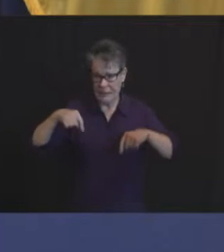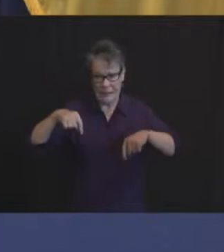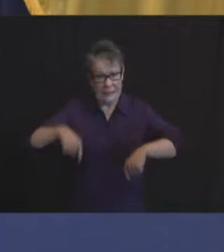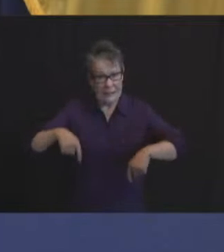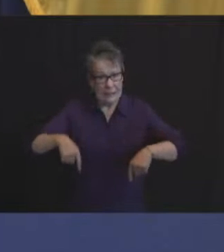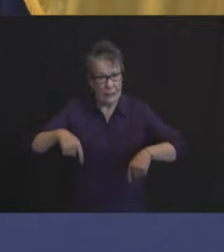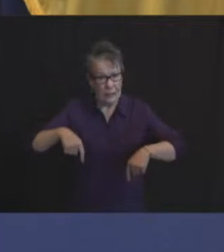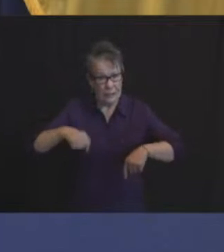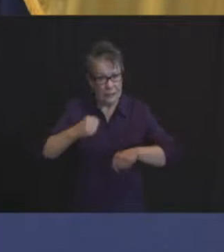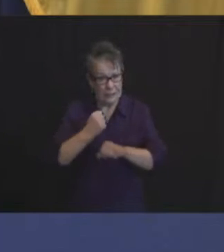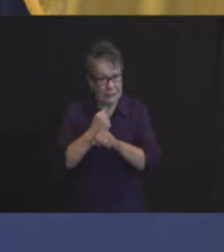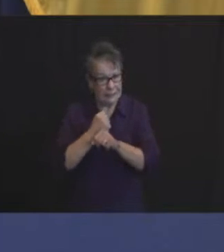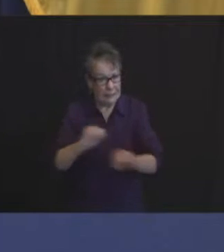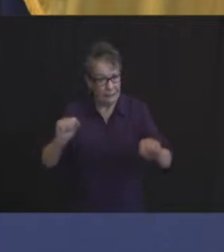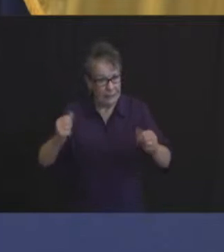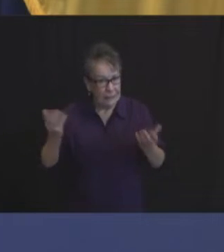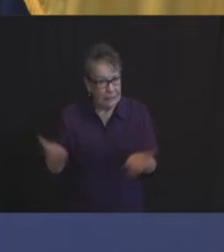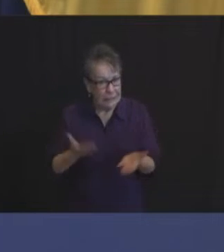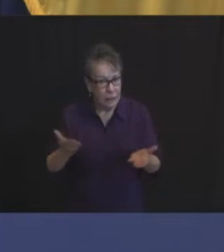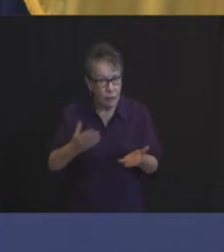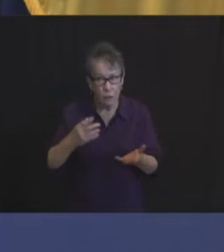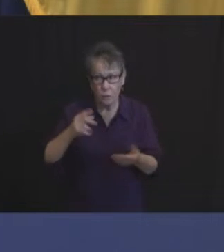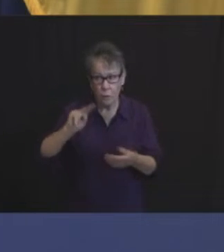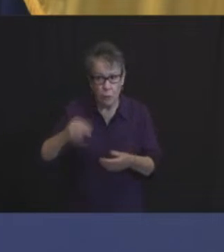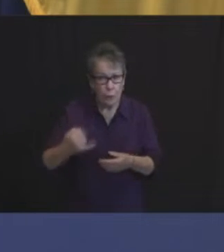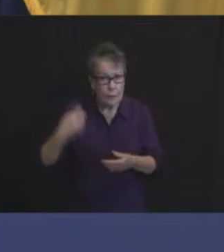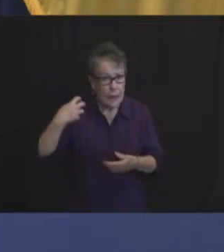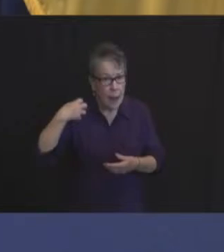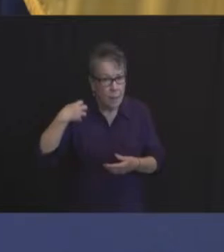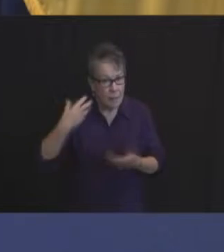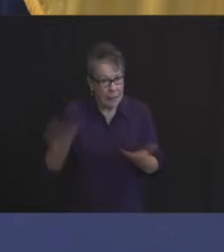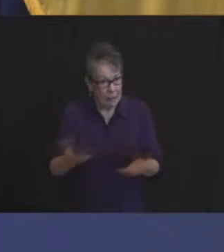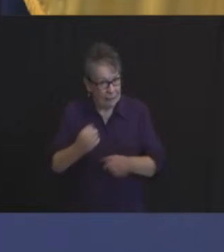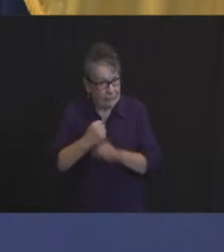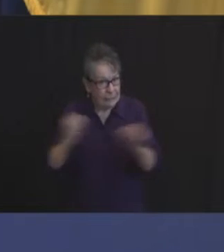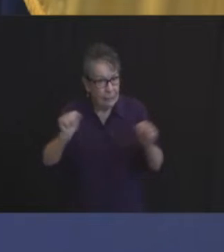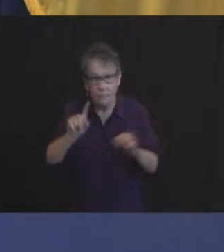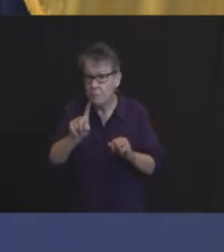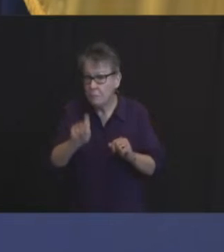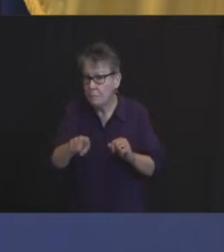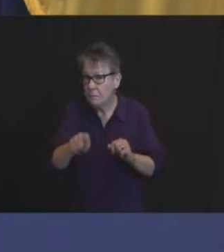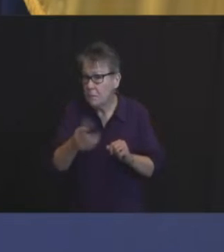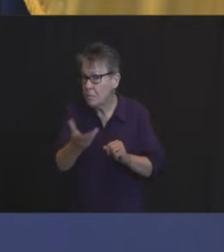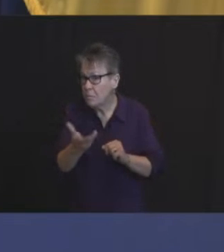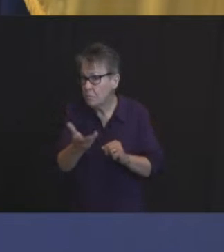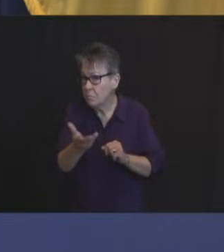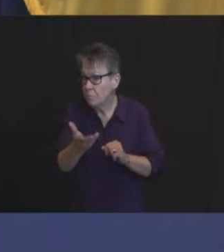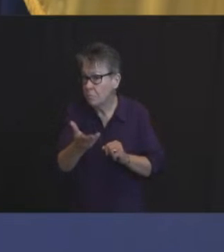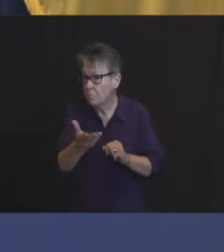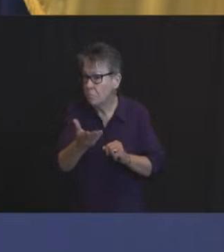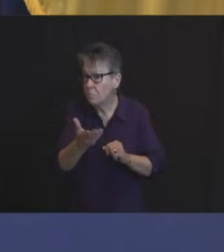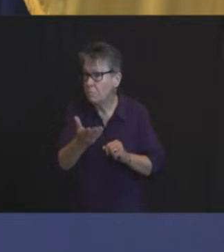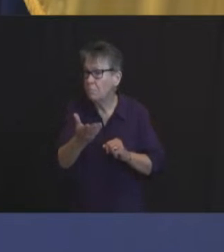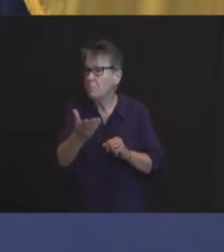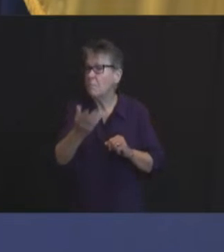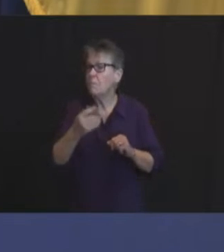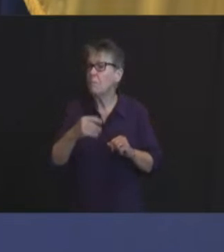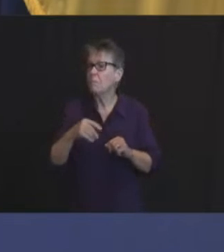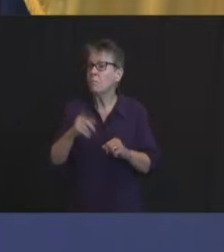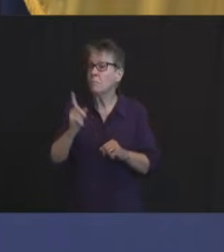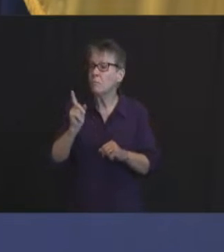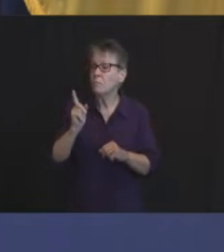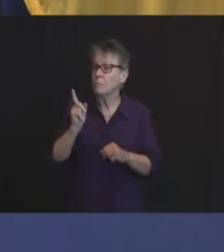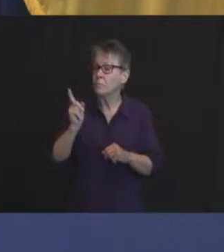24-hour, 7-day-a-week vaccination sites. Are there any plans for that here? There have been several reports in New York of vaccine doses being thrown